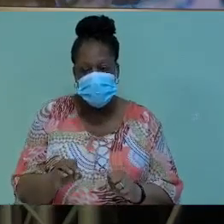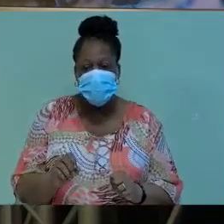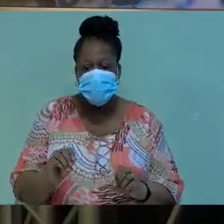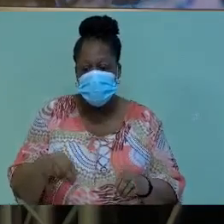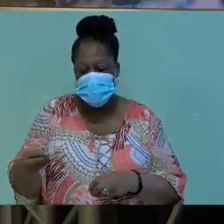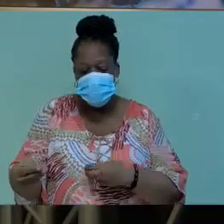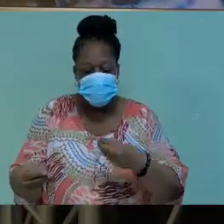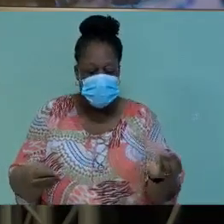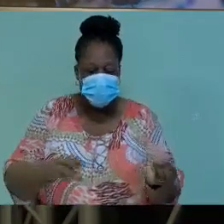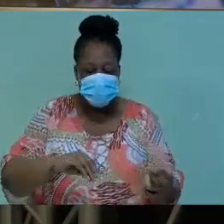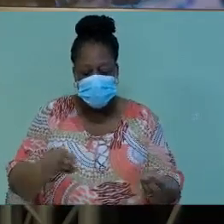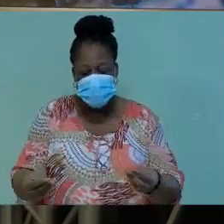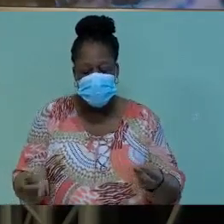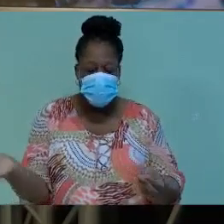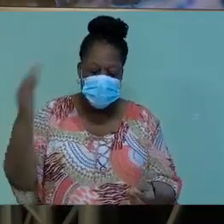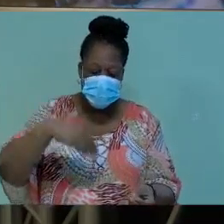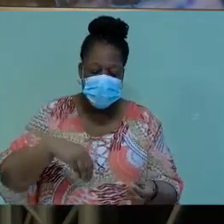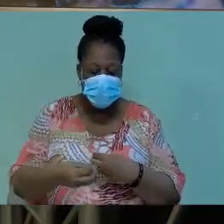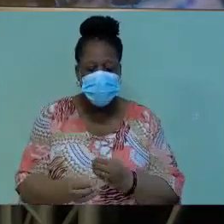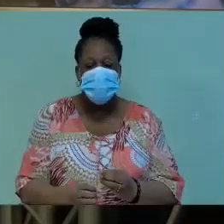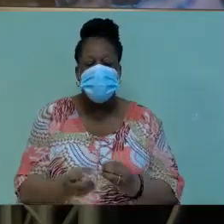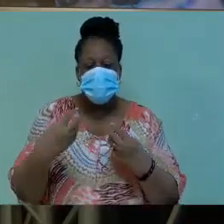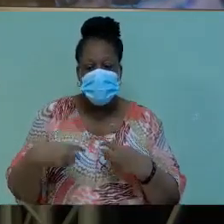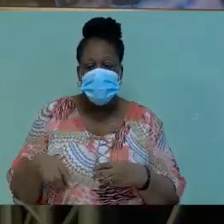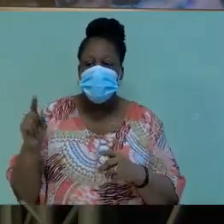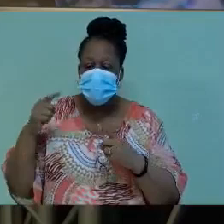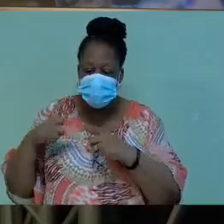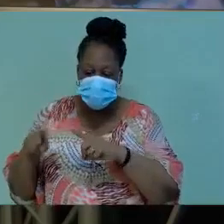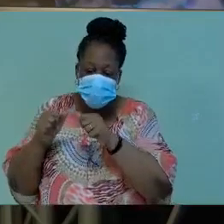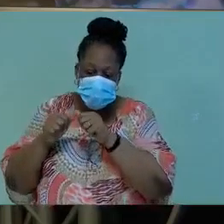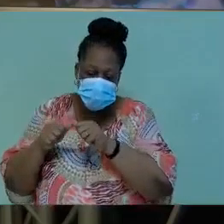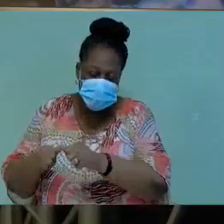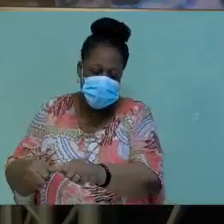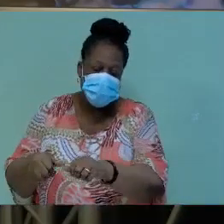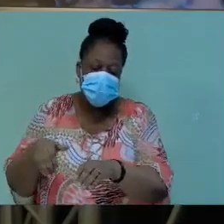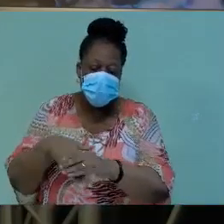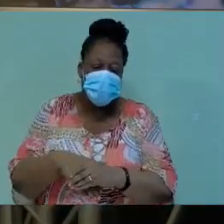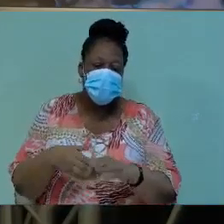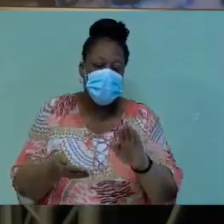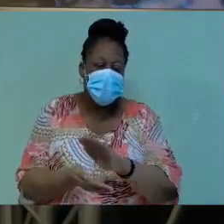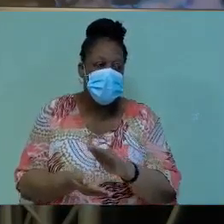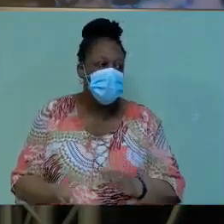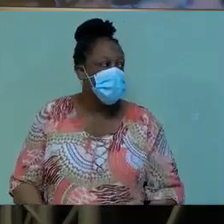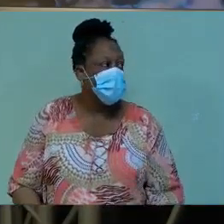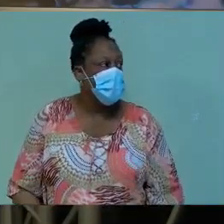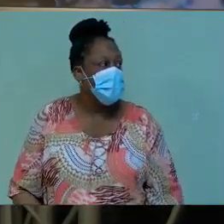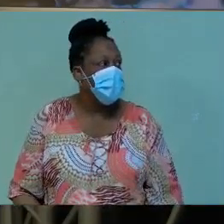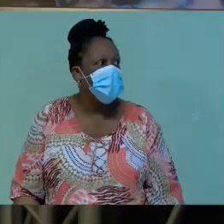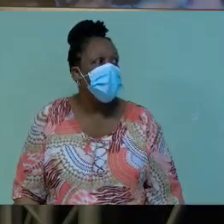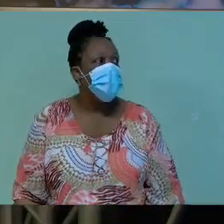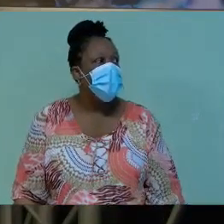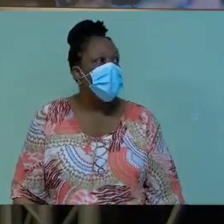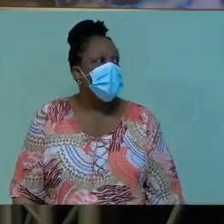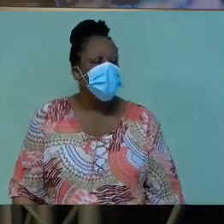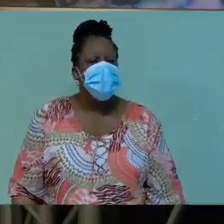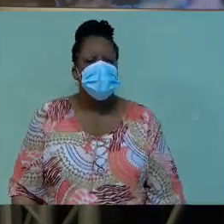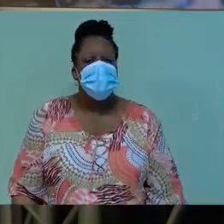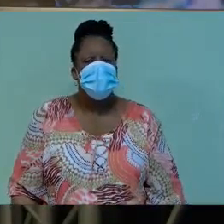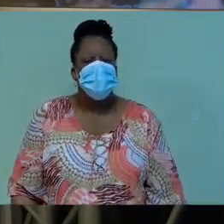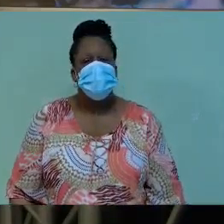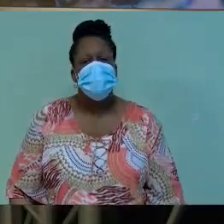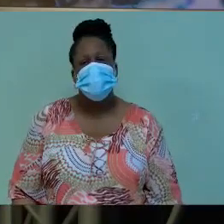establishing a digital economy, the Ministry of Finance has engaged the services of Deloitte to assist the government with the development